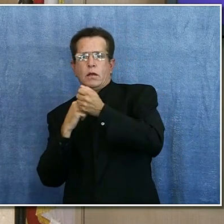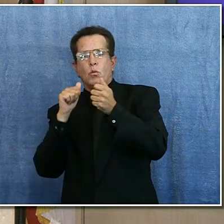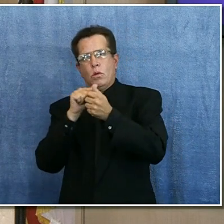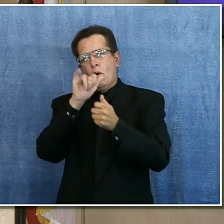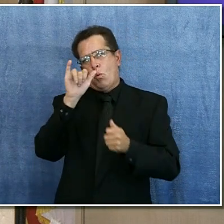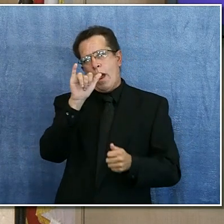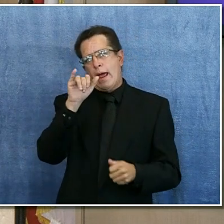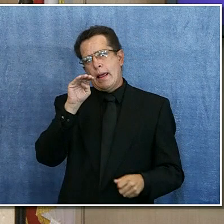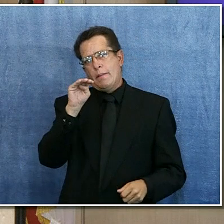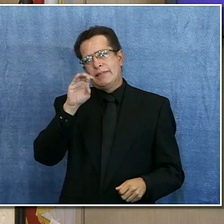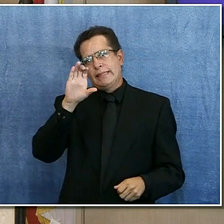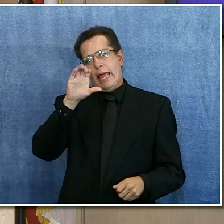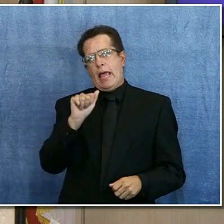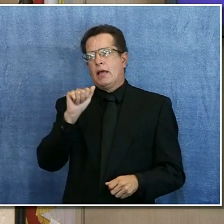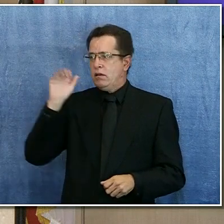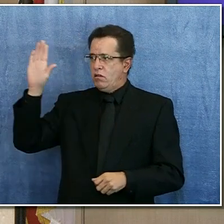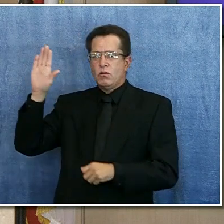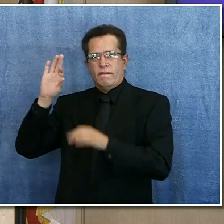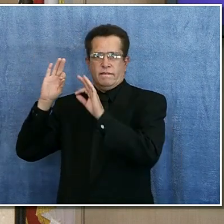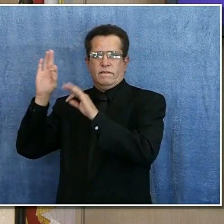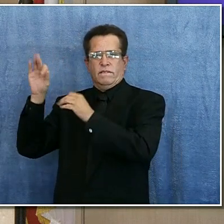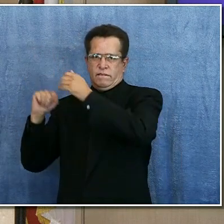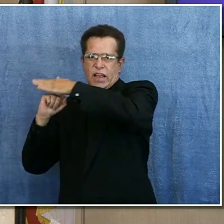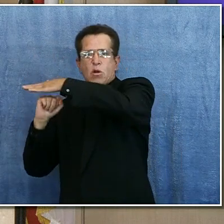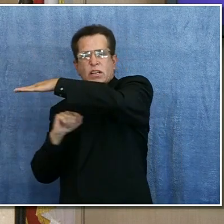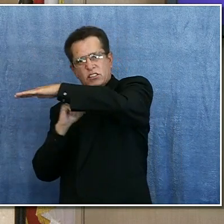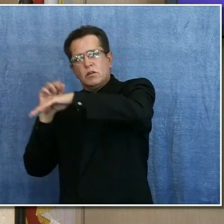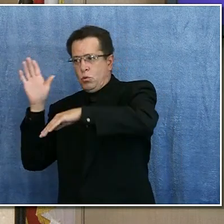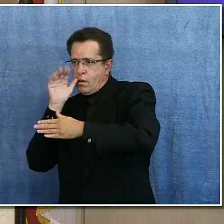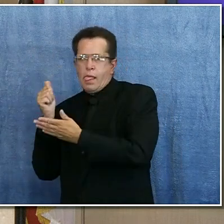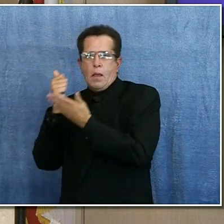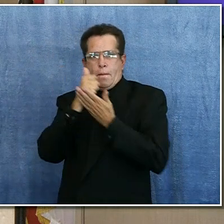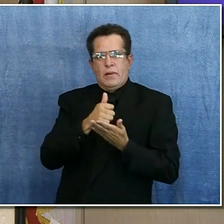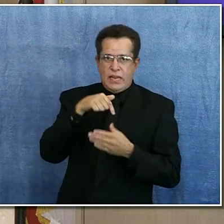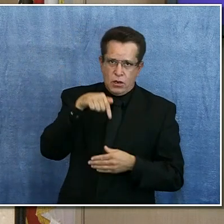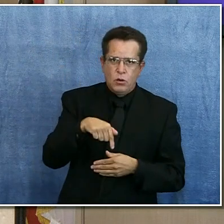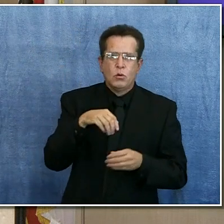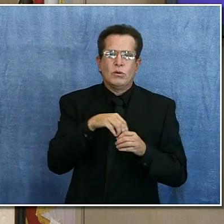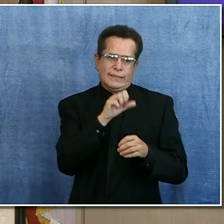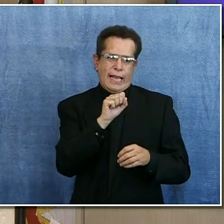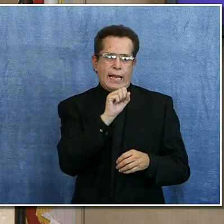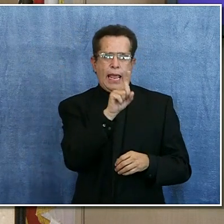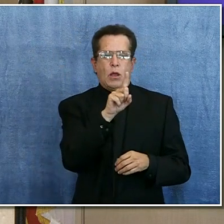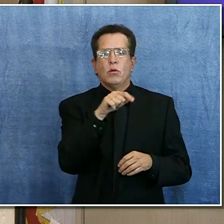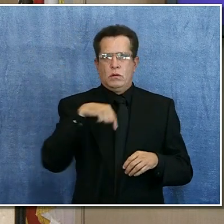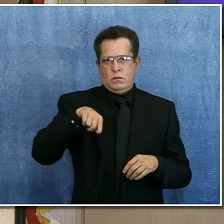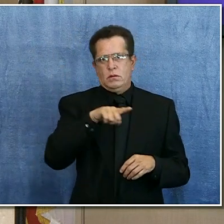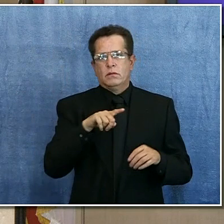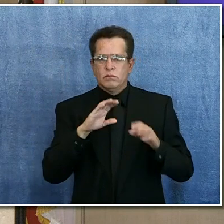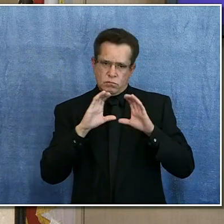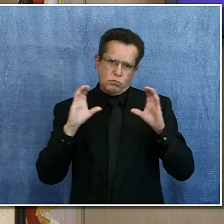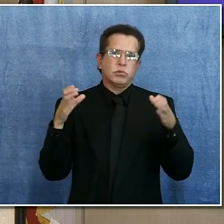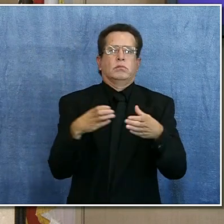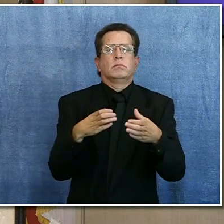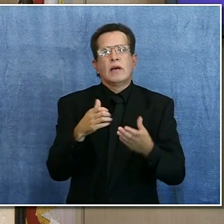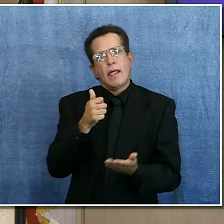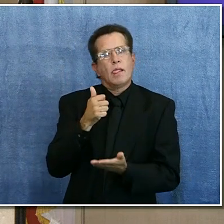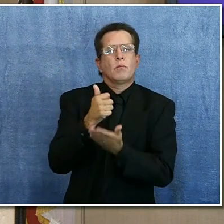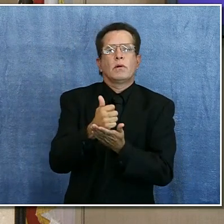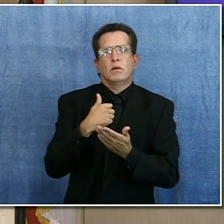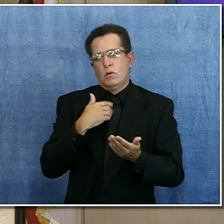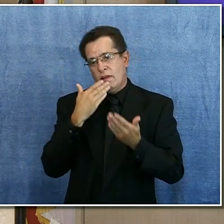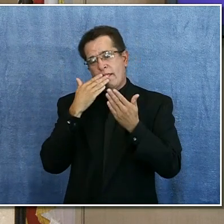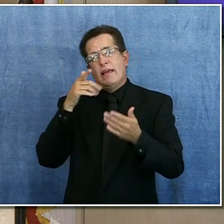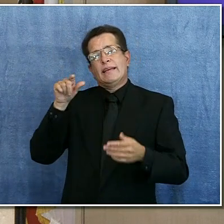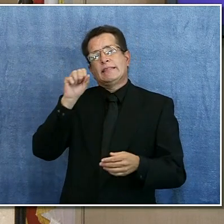YMCA Child Care Resource Services, the Child Development Association, and the San Diego Foundation. We want to thank, in particular, the San